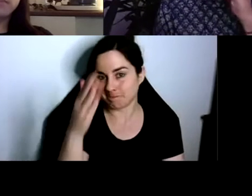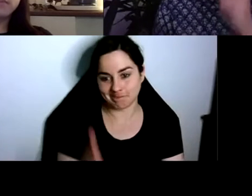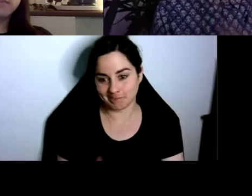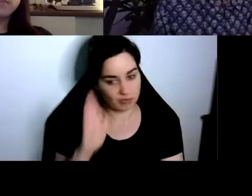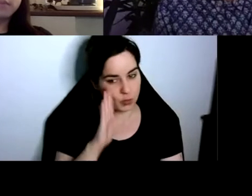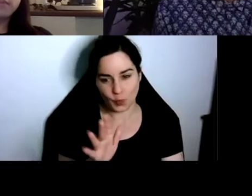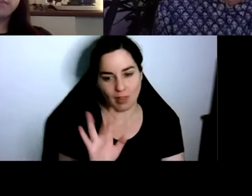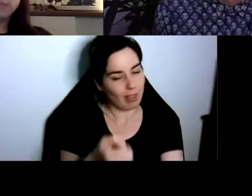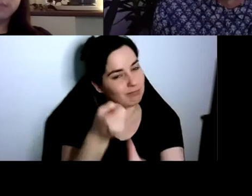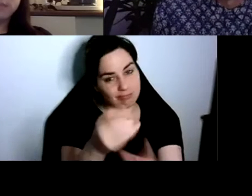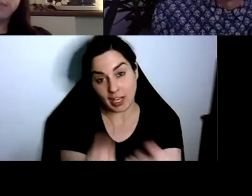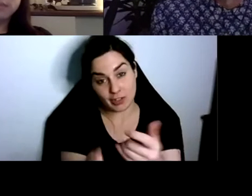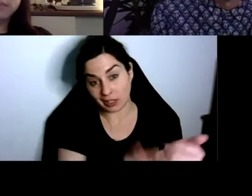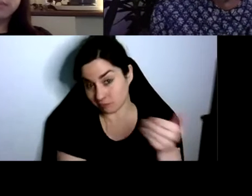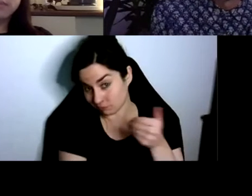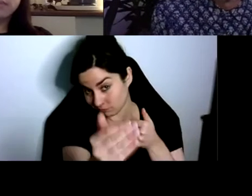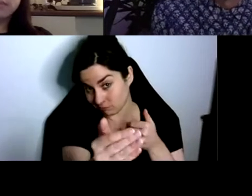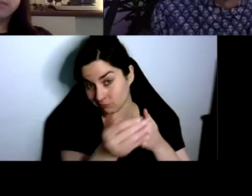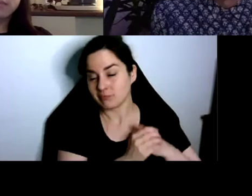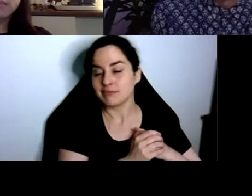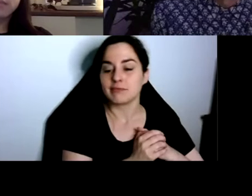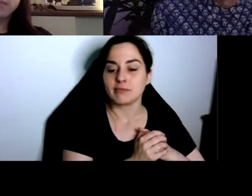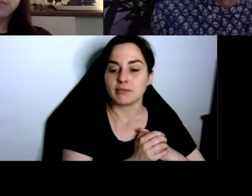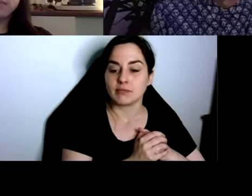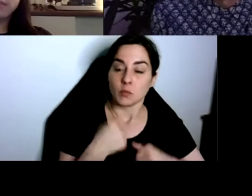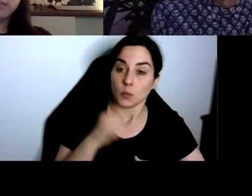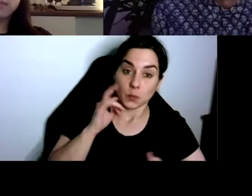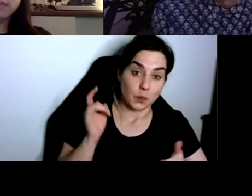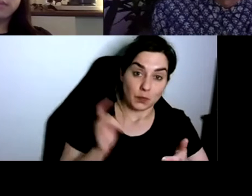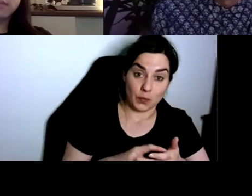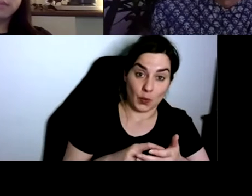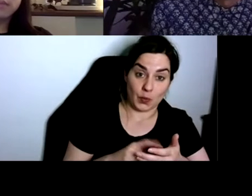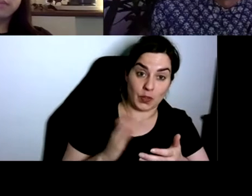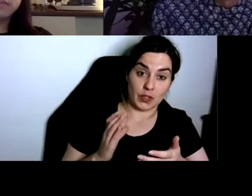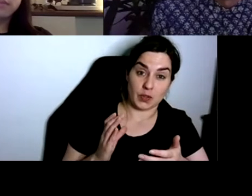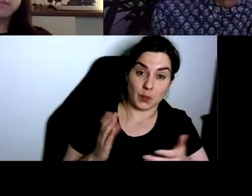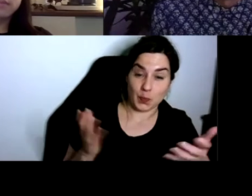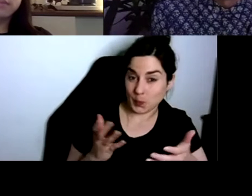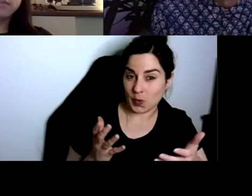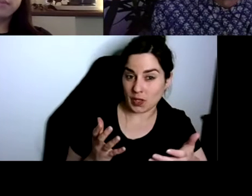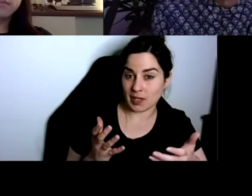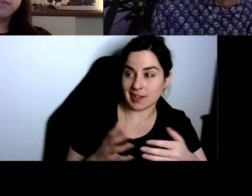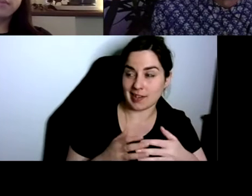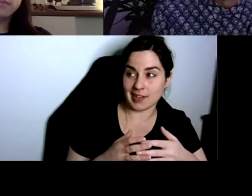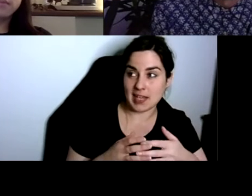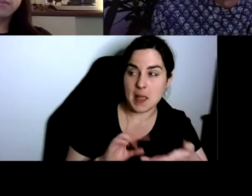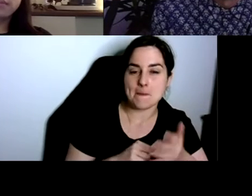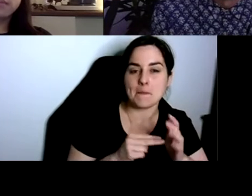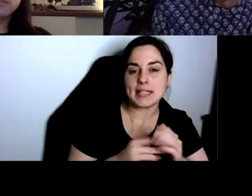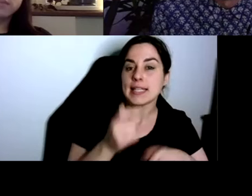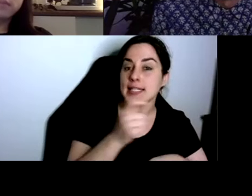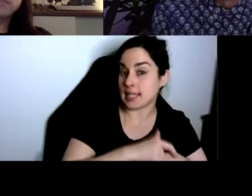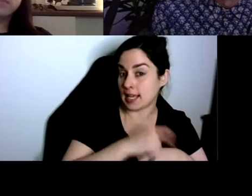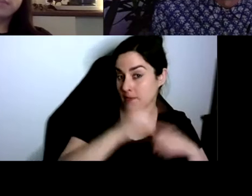think with Bricks and Glitter, we've found it really helpful to lengthen the period of our festival